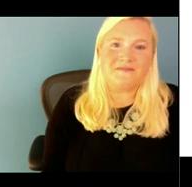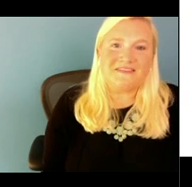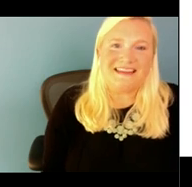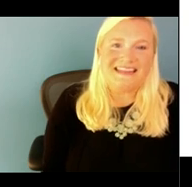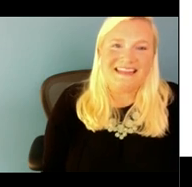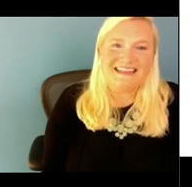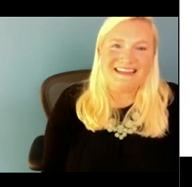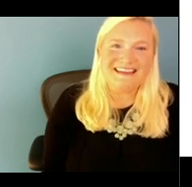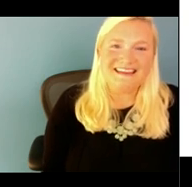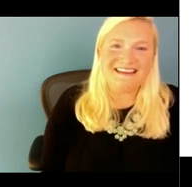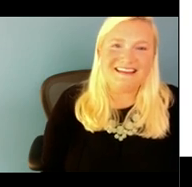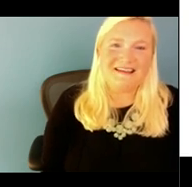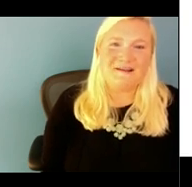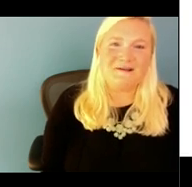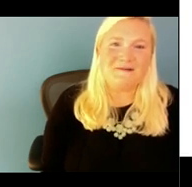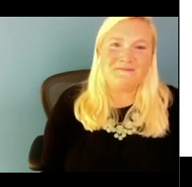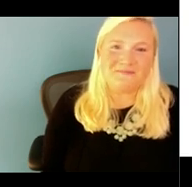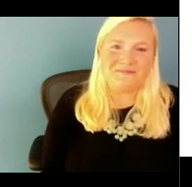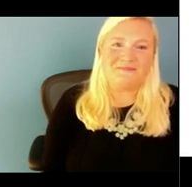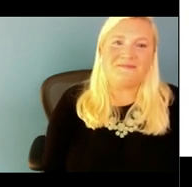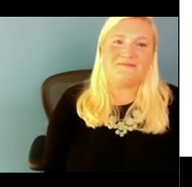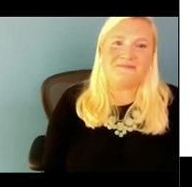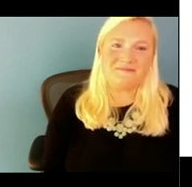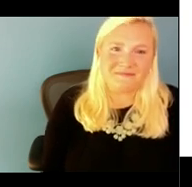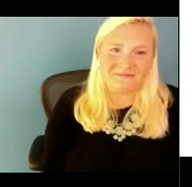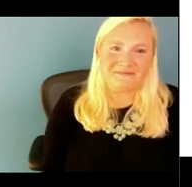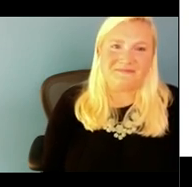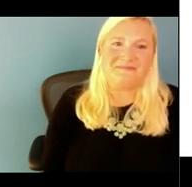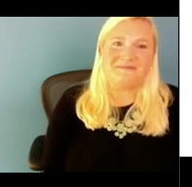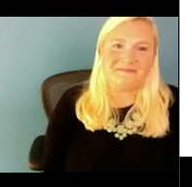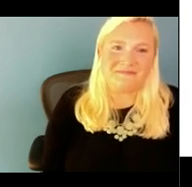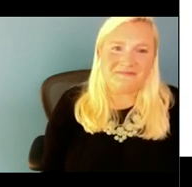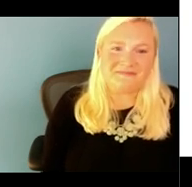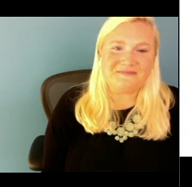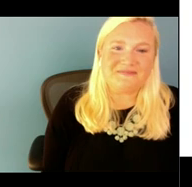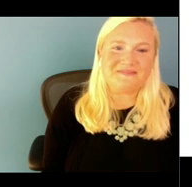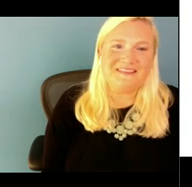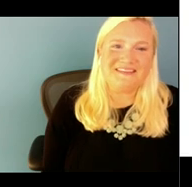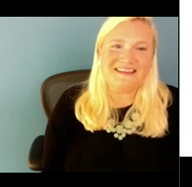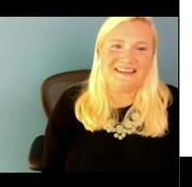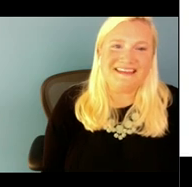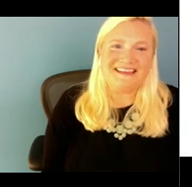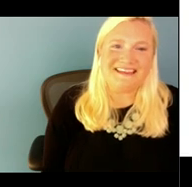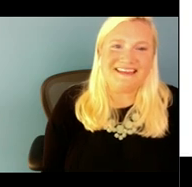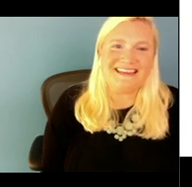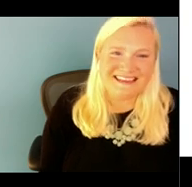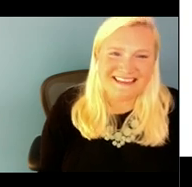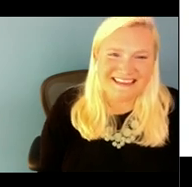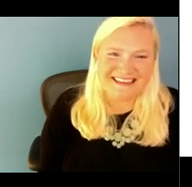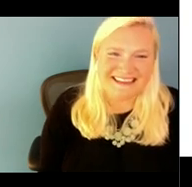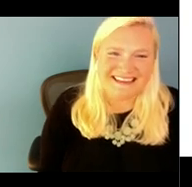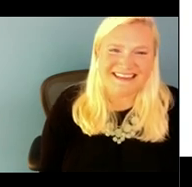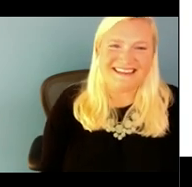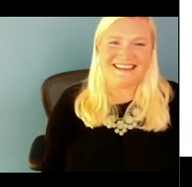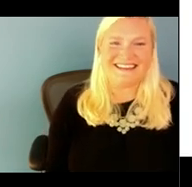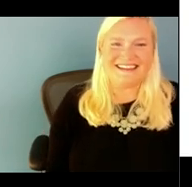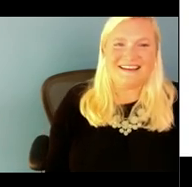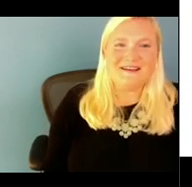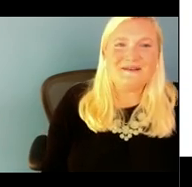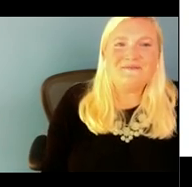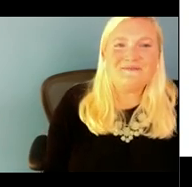lot easier for teens, but that's not what the teenage years are about. Right. I think the understatement of the year is to say that teenage